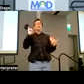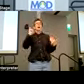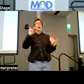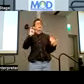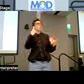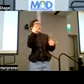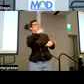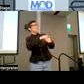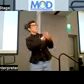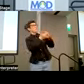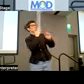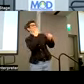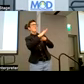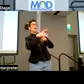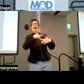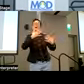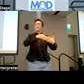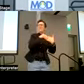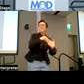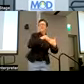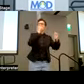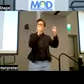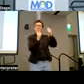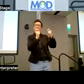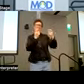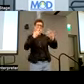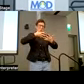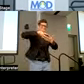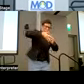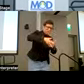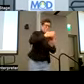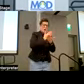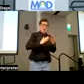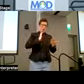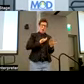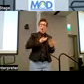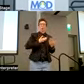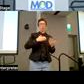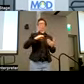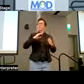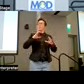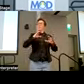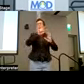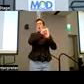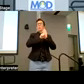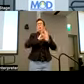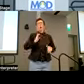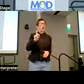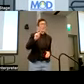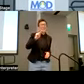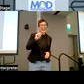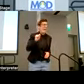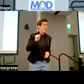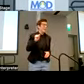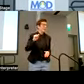It has to be evolution. It has to be built into our DNA. It has to be part of our fabric, who we are as a commonwealth. We are a commonwealth. We are a